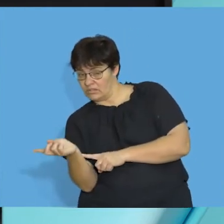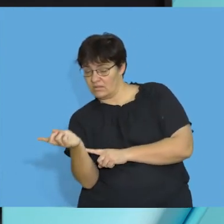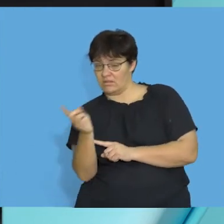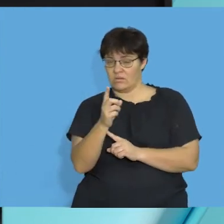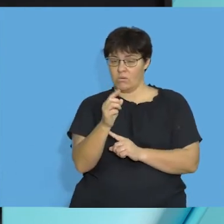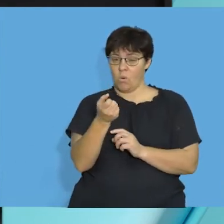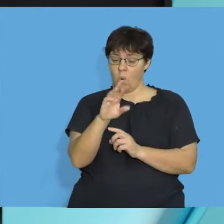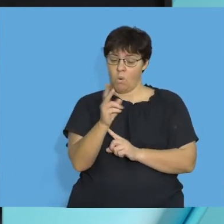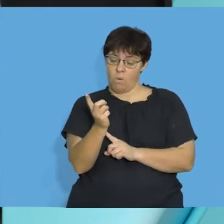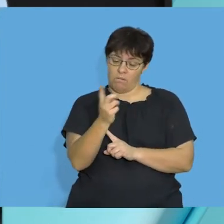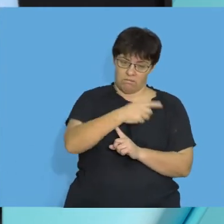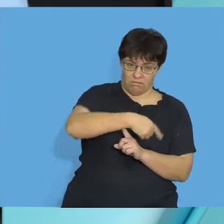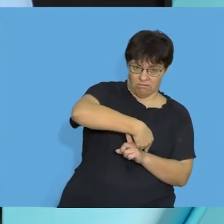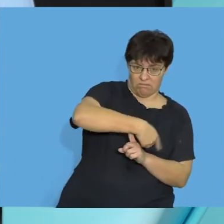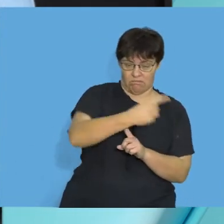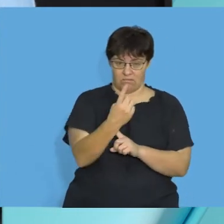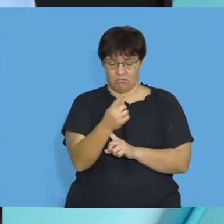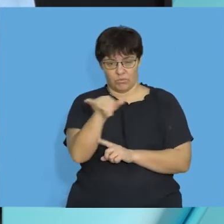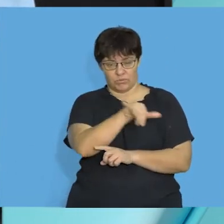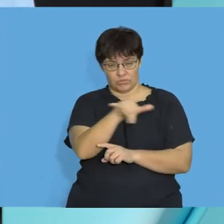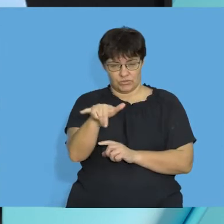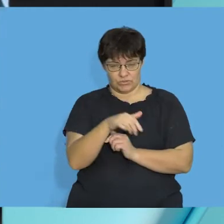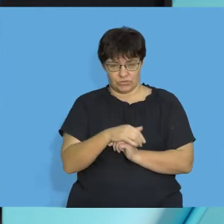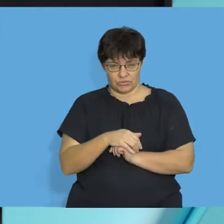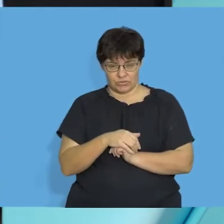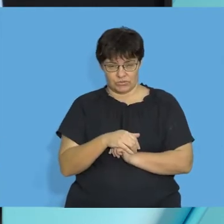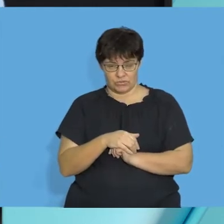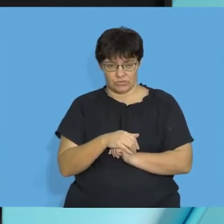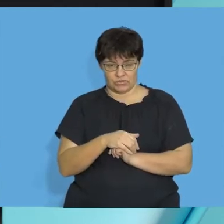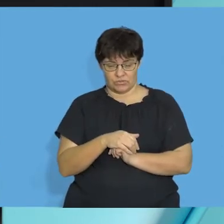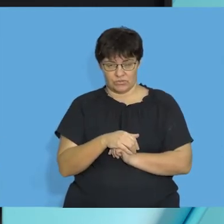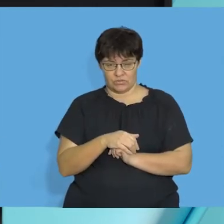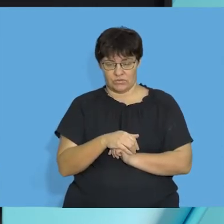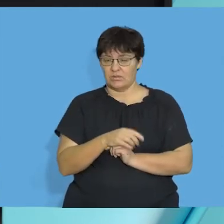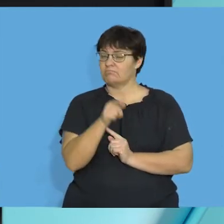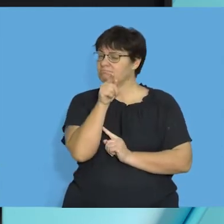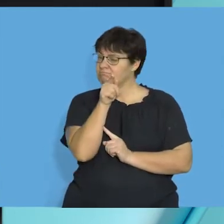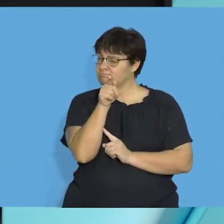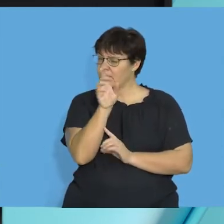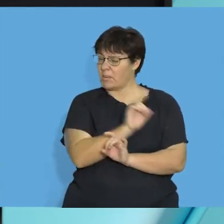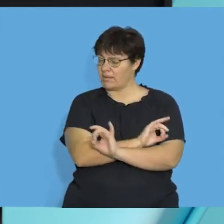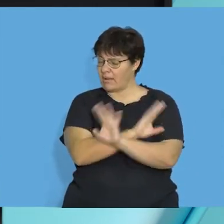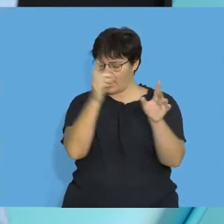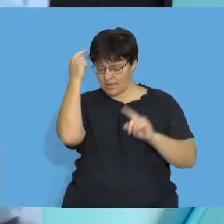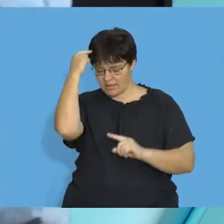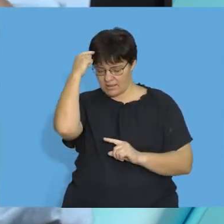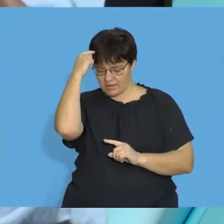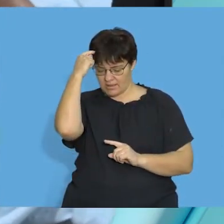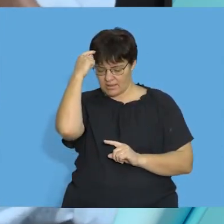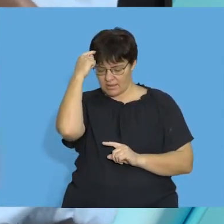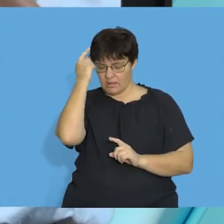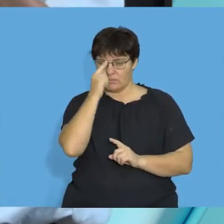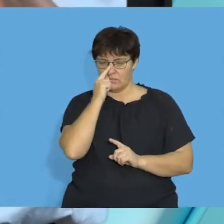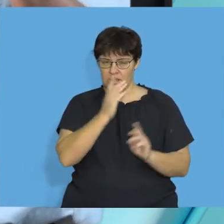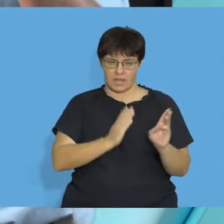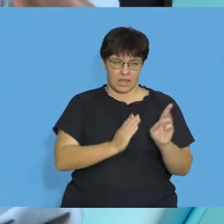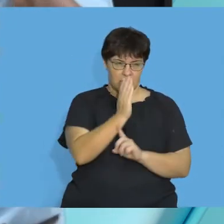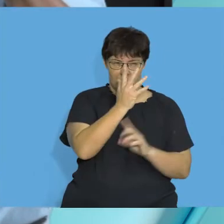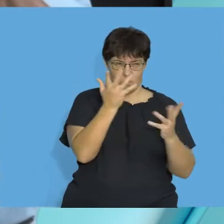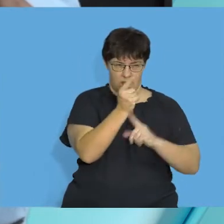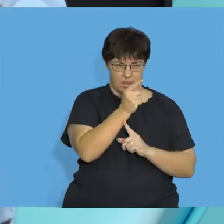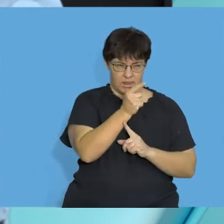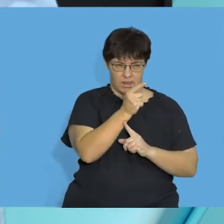end, or is it going to end towards the negative end? You need to make it clear in your mind, but let's go and test it. You see,